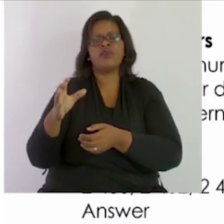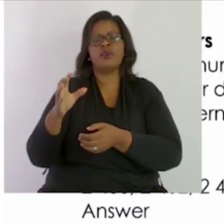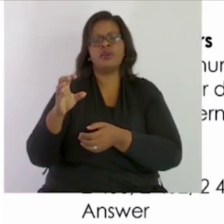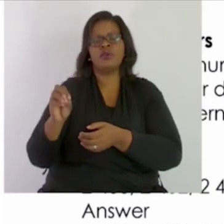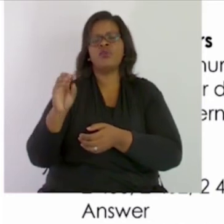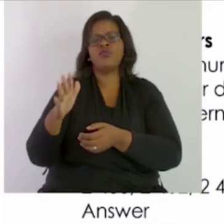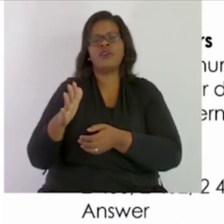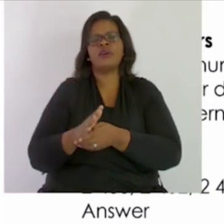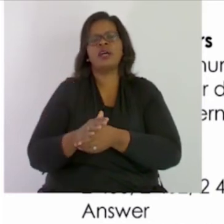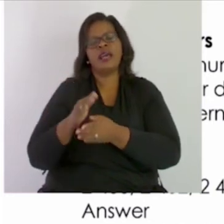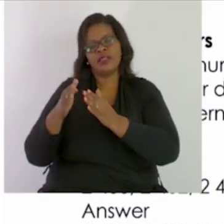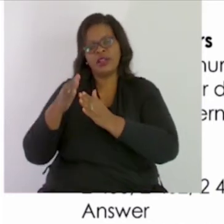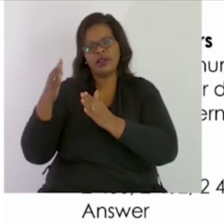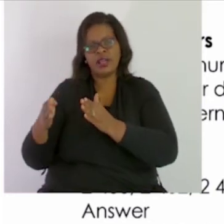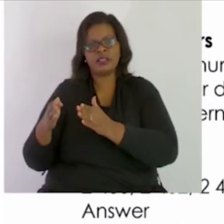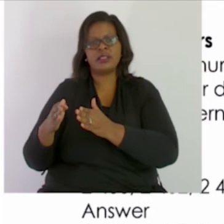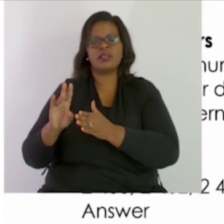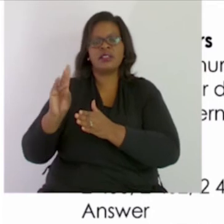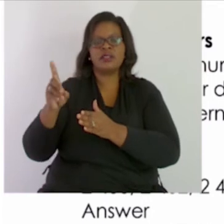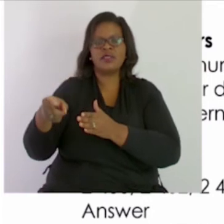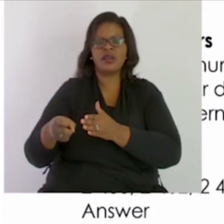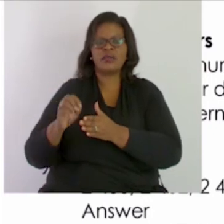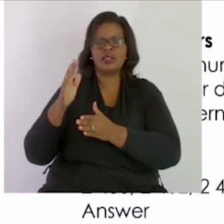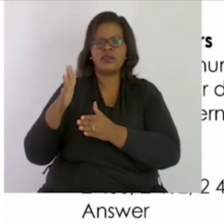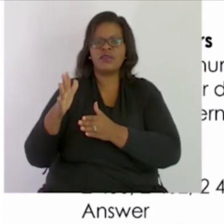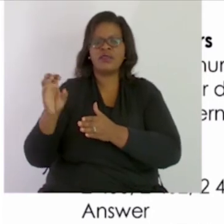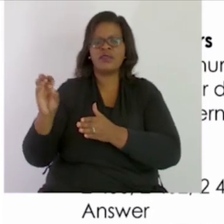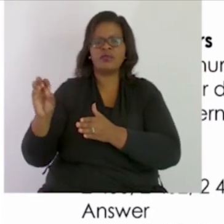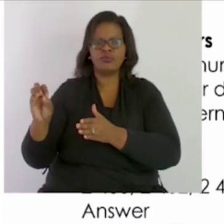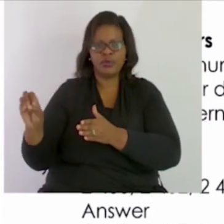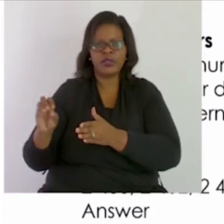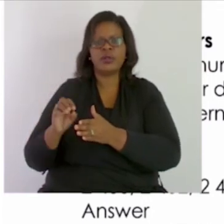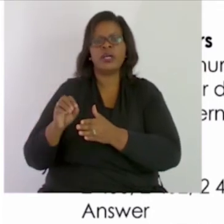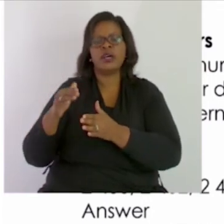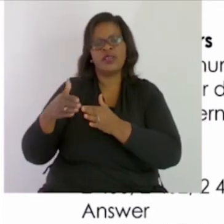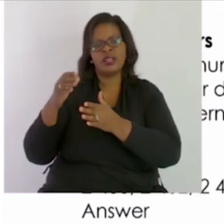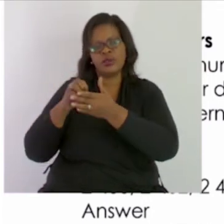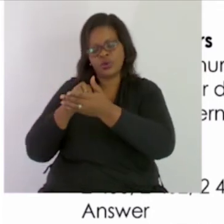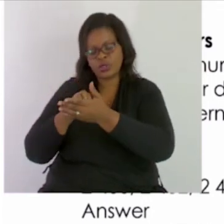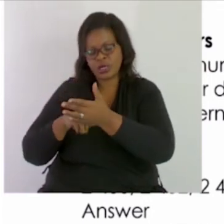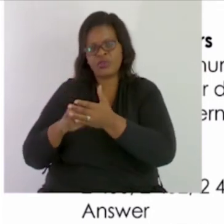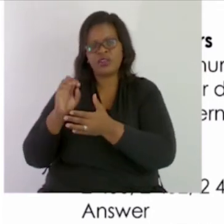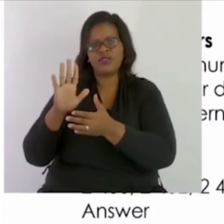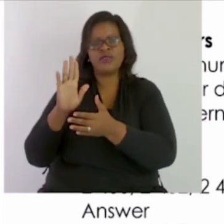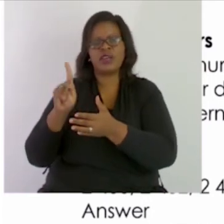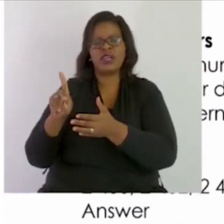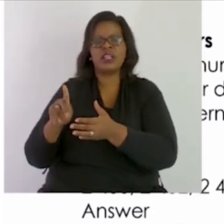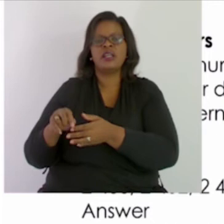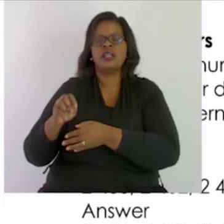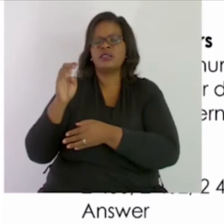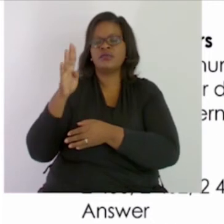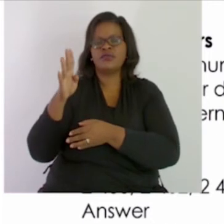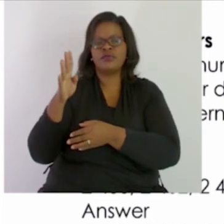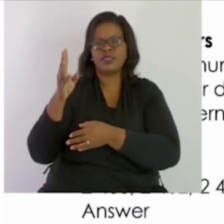7,500. Then to get the last number, we subtract 5 again, we go to